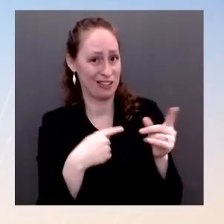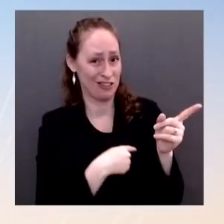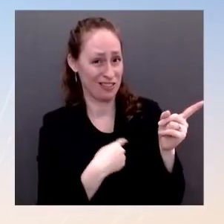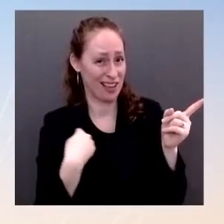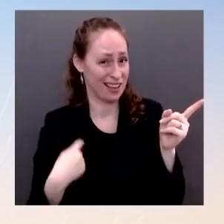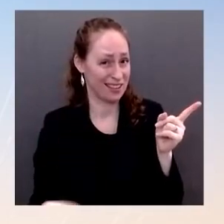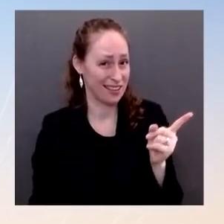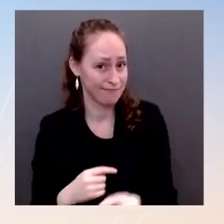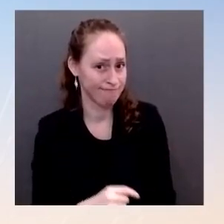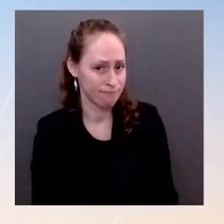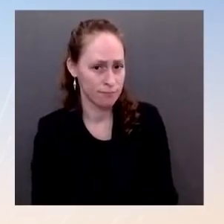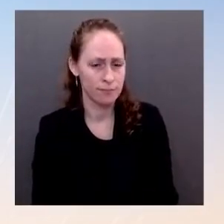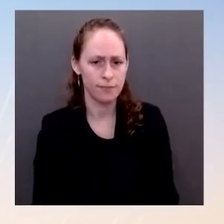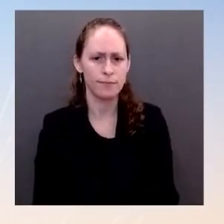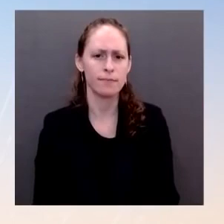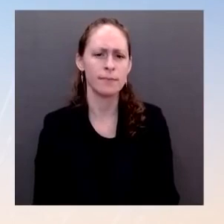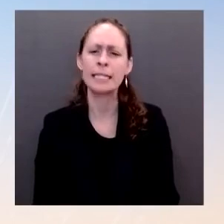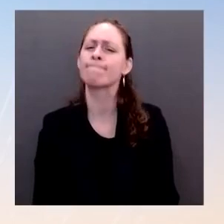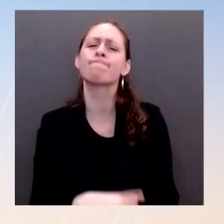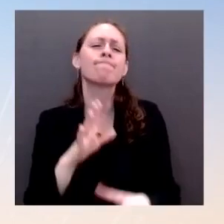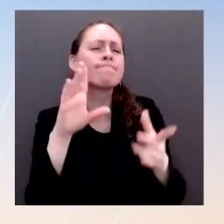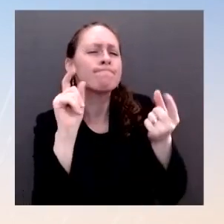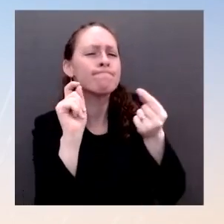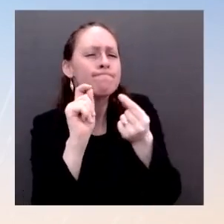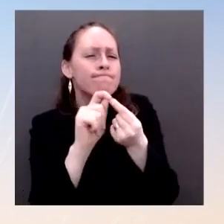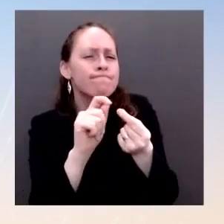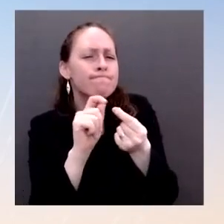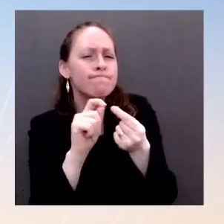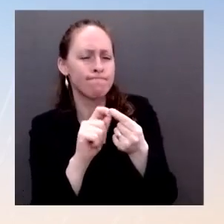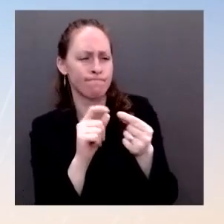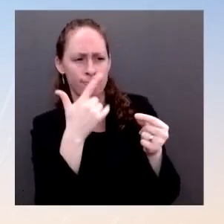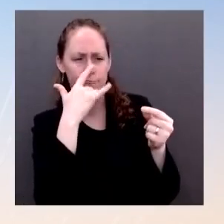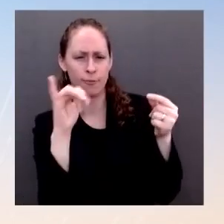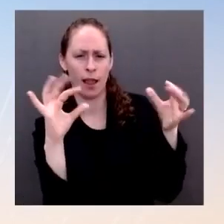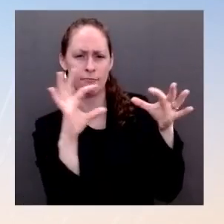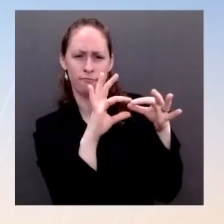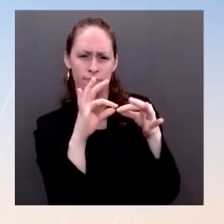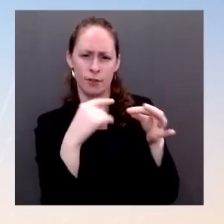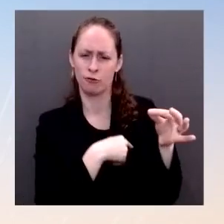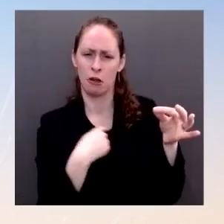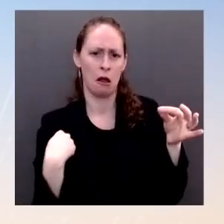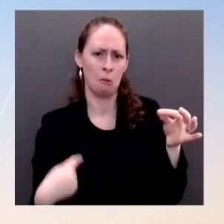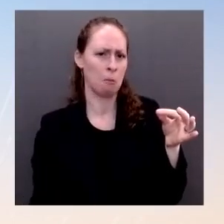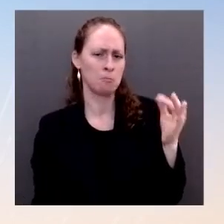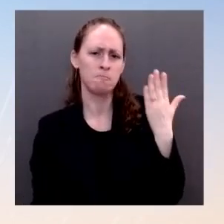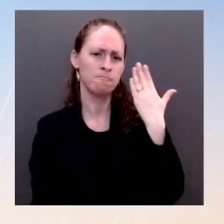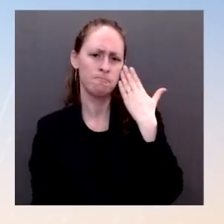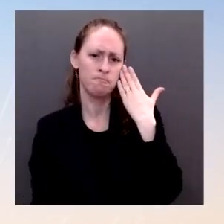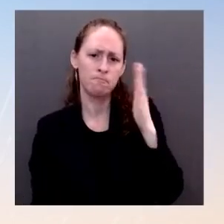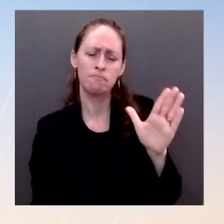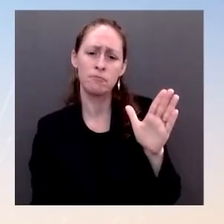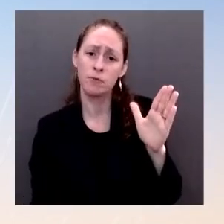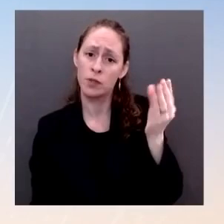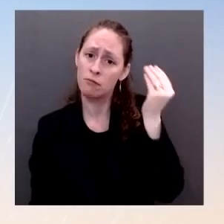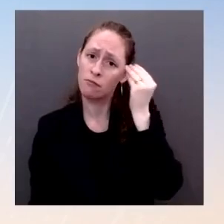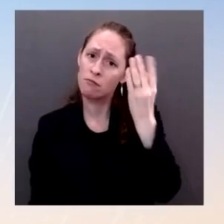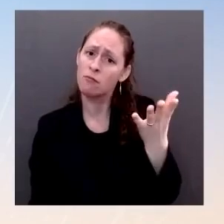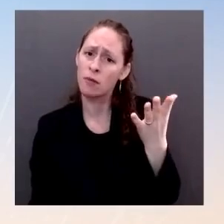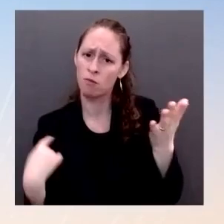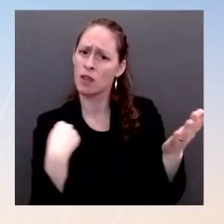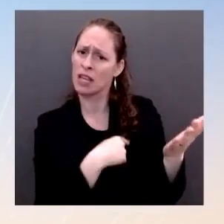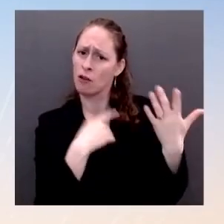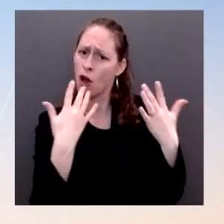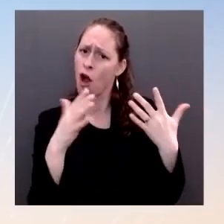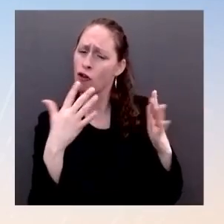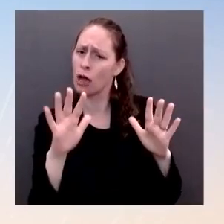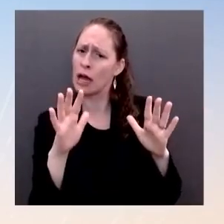with our team. We have not held back, I should say, if we have concerns about engagement in parts of the country where there are human rights abuses. We also do,